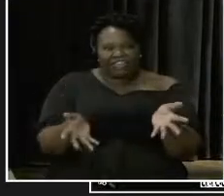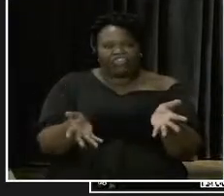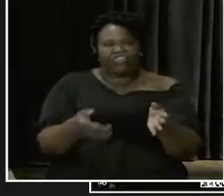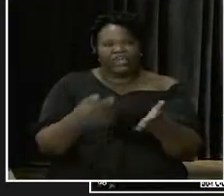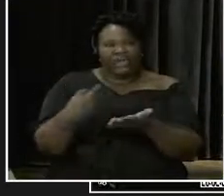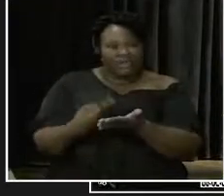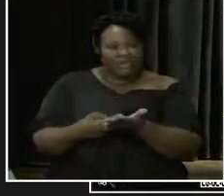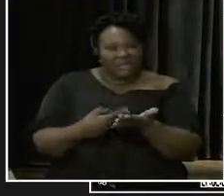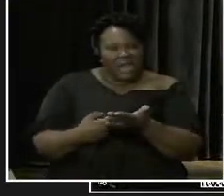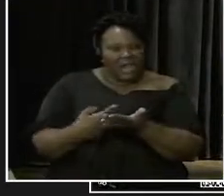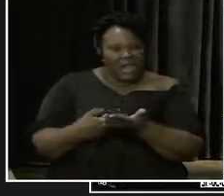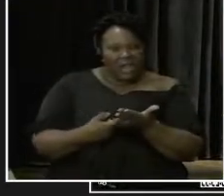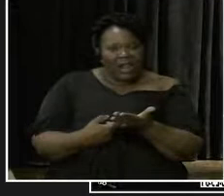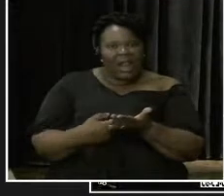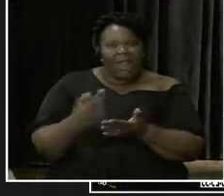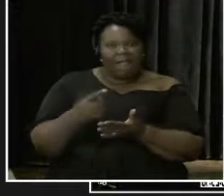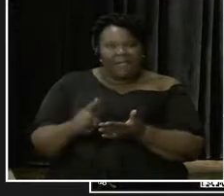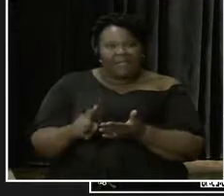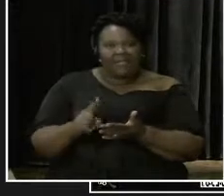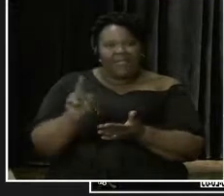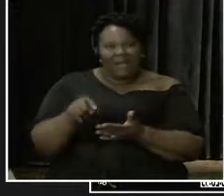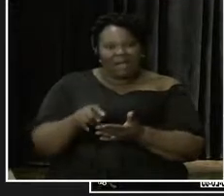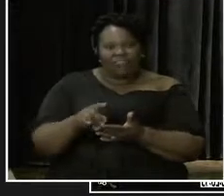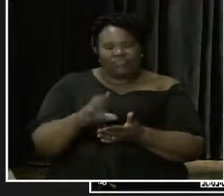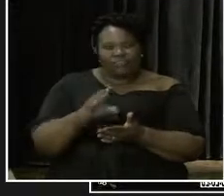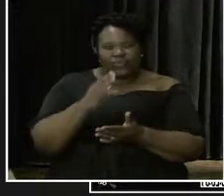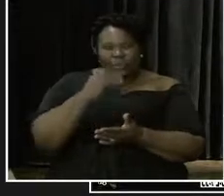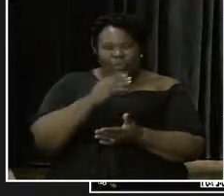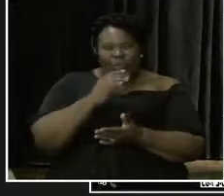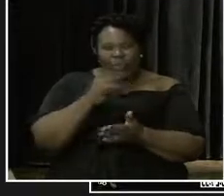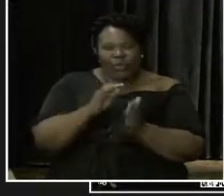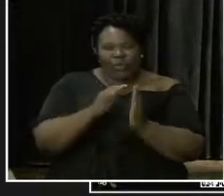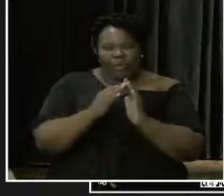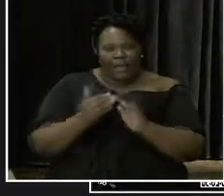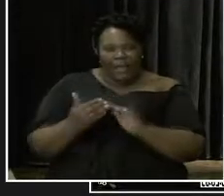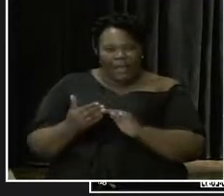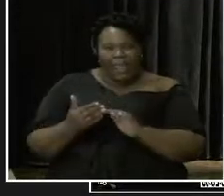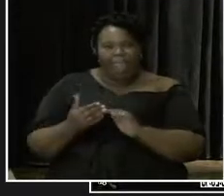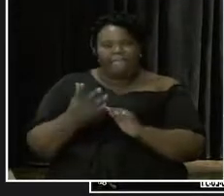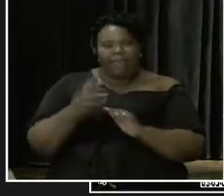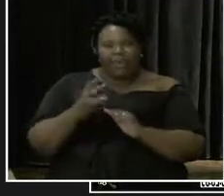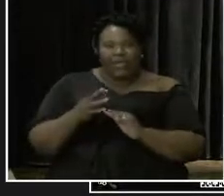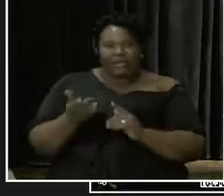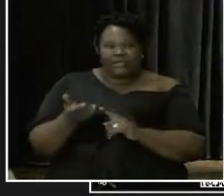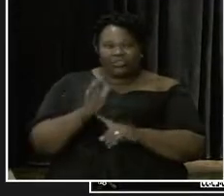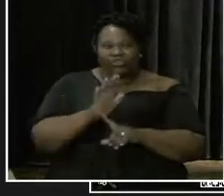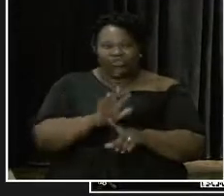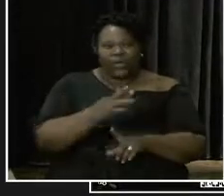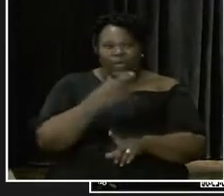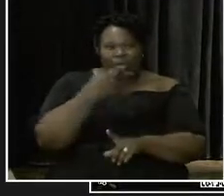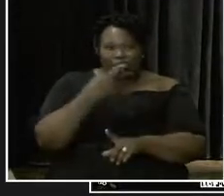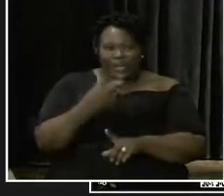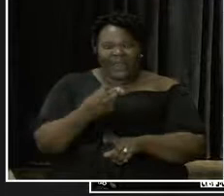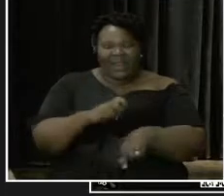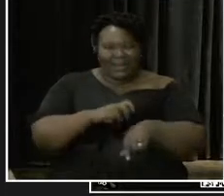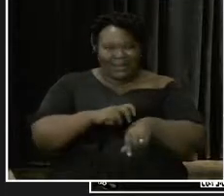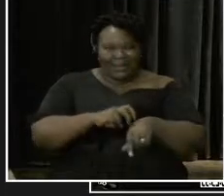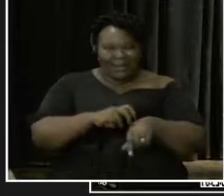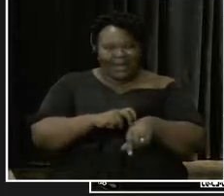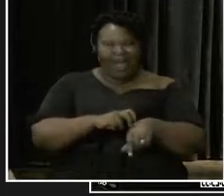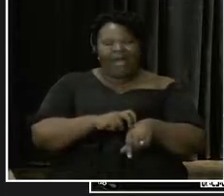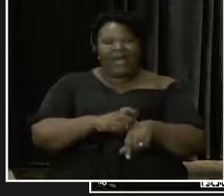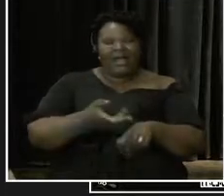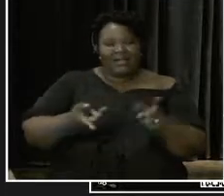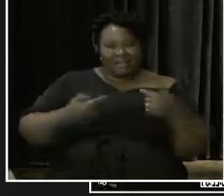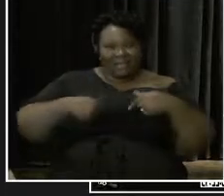public because those are operations. What appeared in our report are the issues that need the council intervention, us